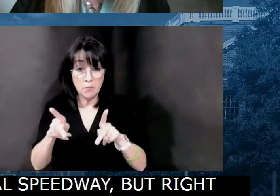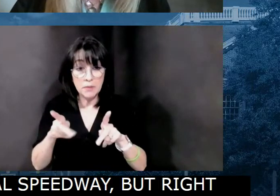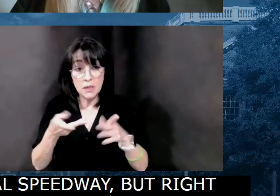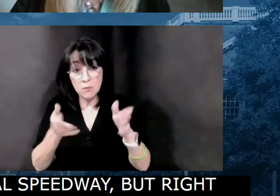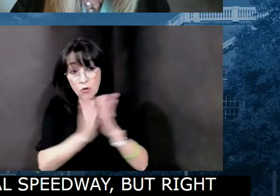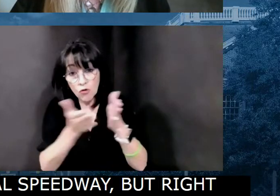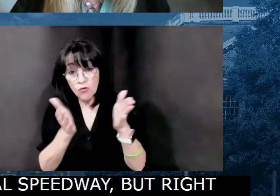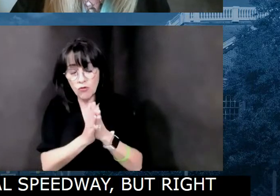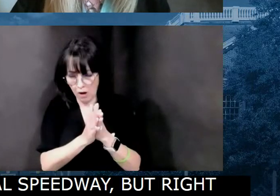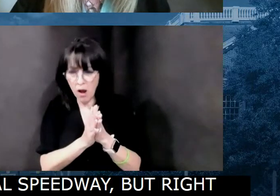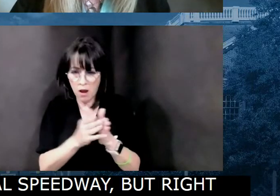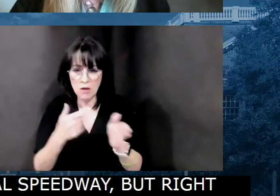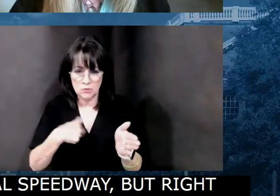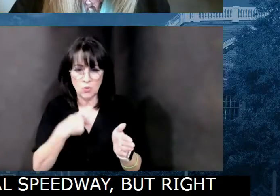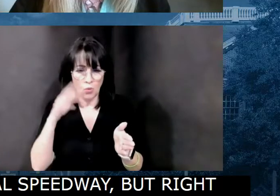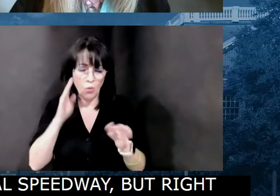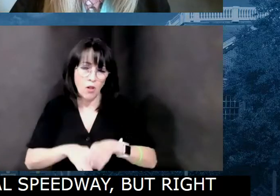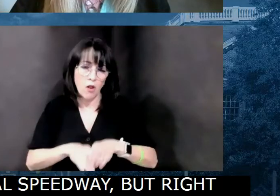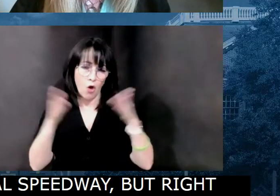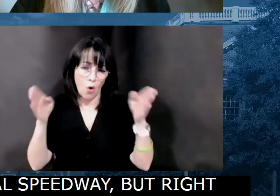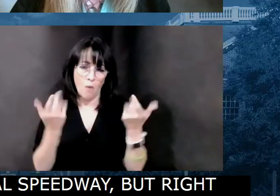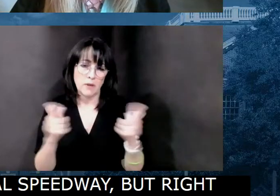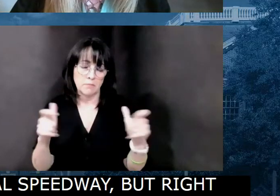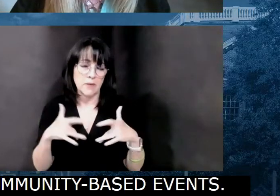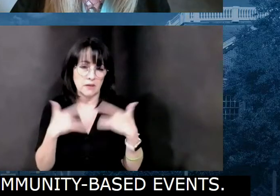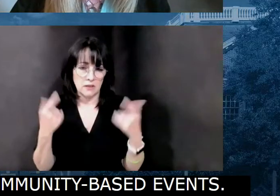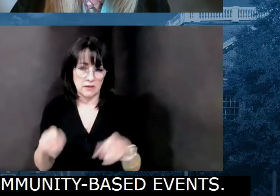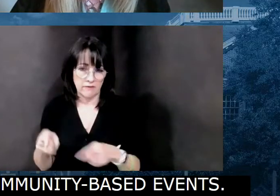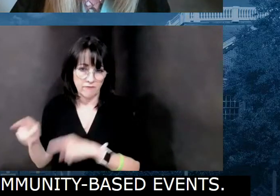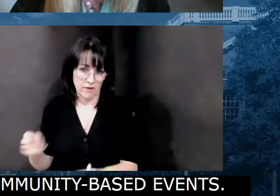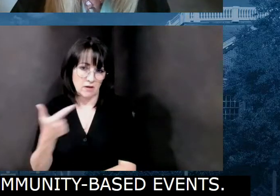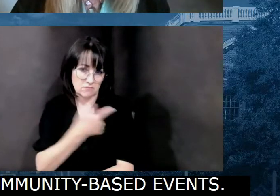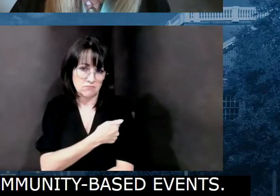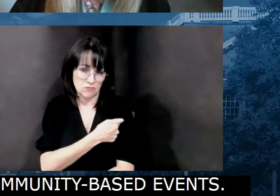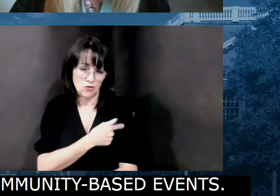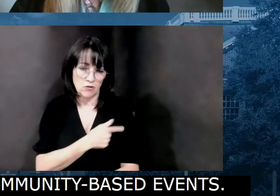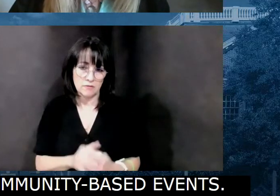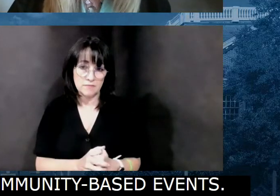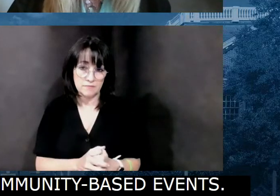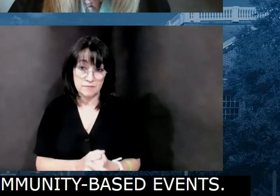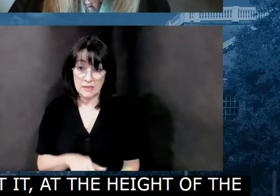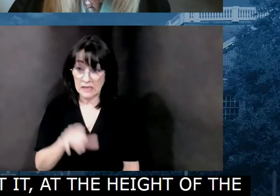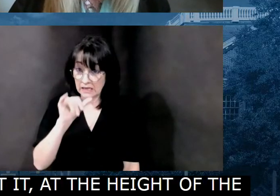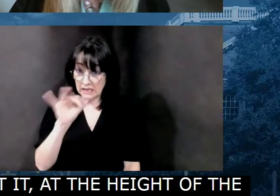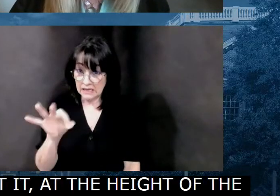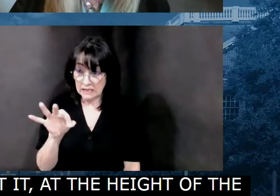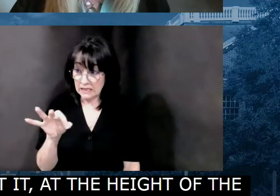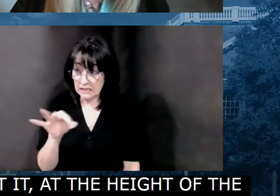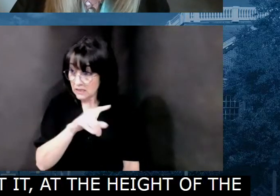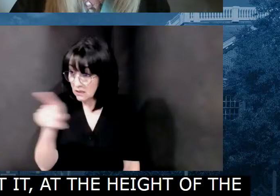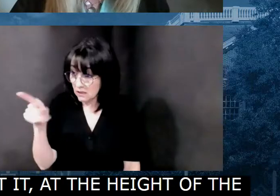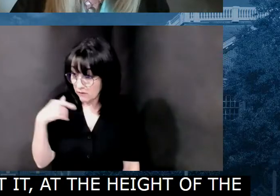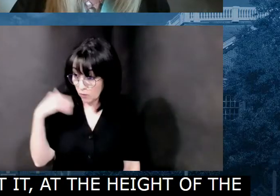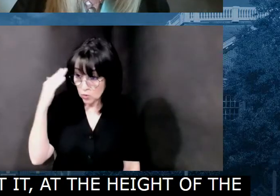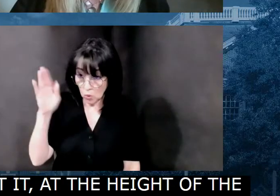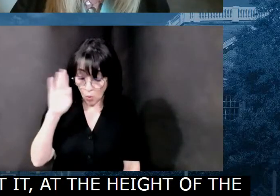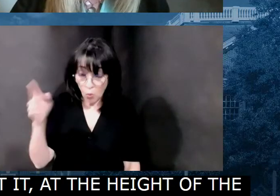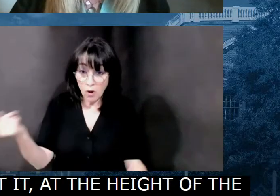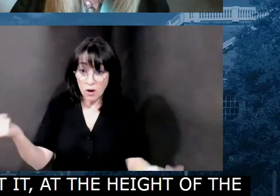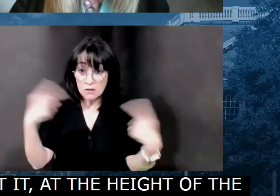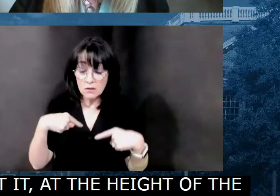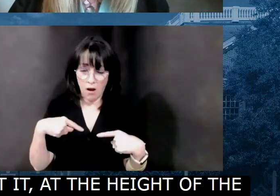you think about it, at the height of the demand, we would do 15,000 in a weekend at Dover Downs. And we only